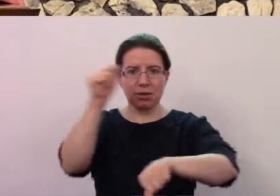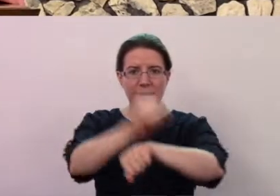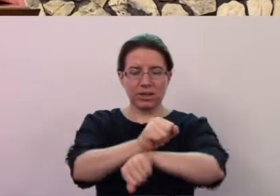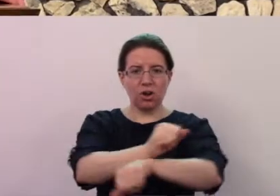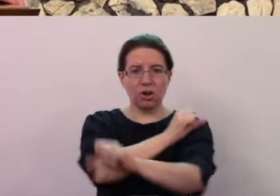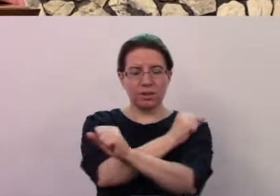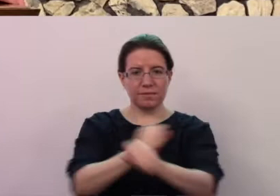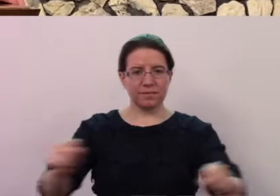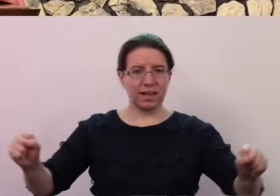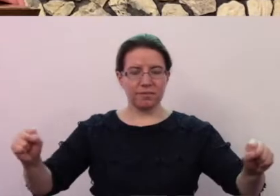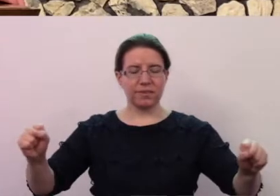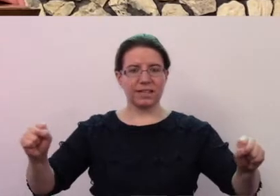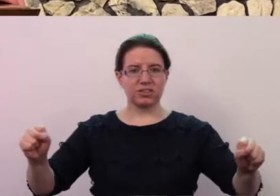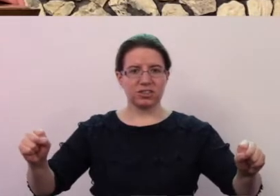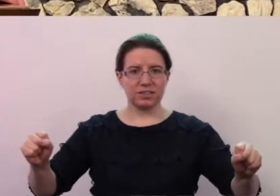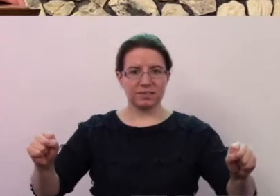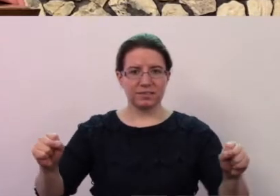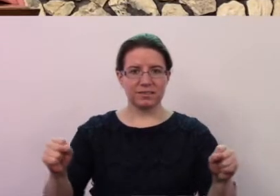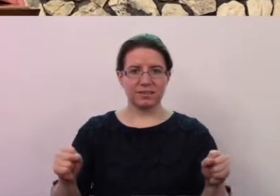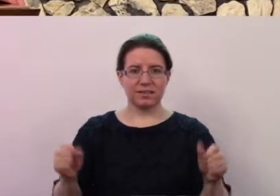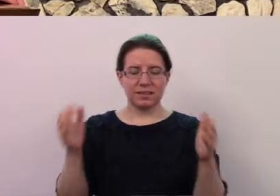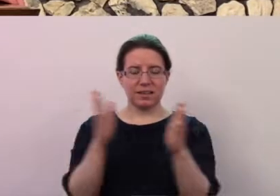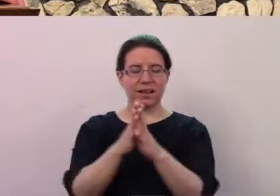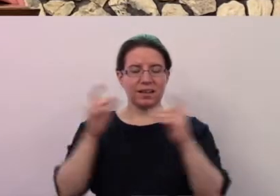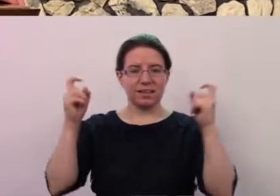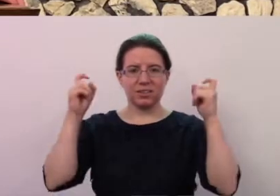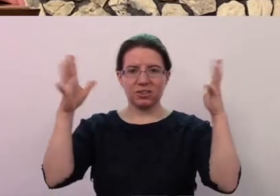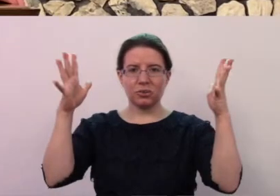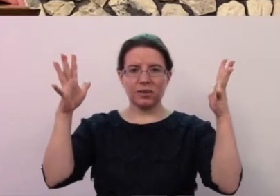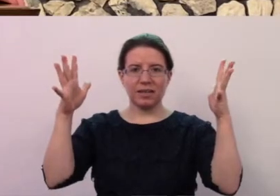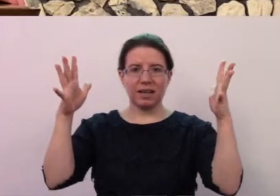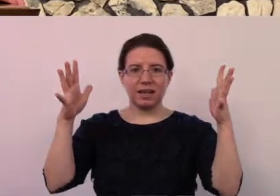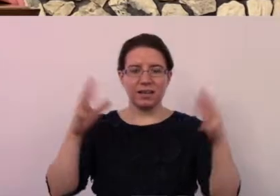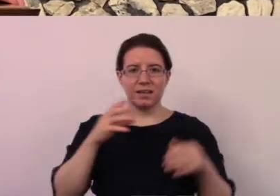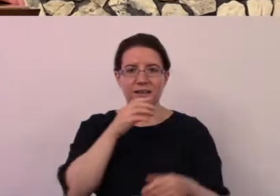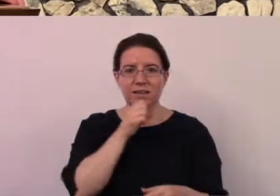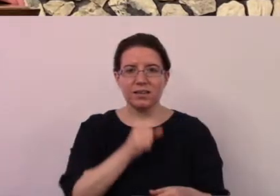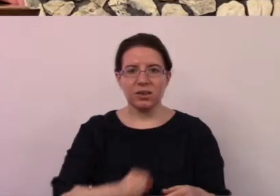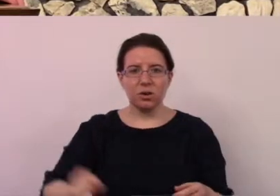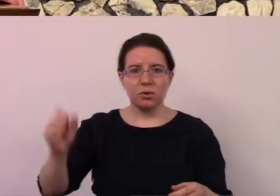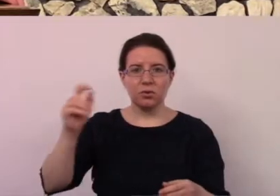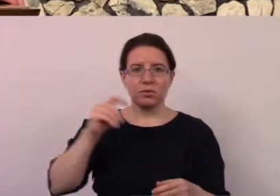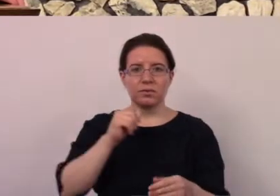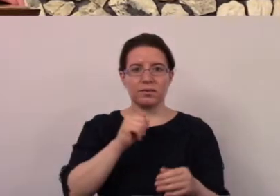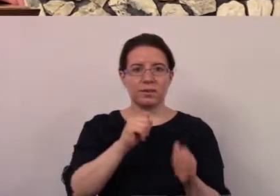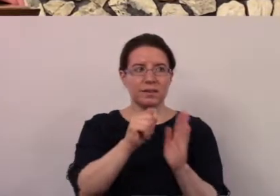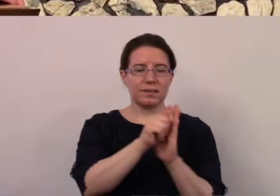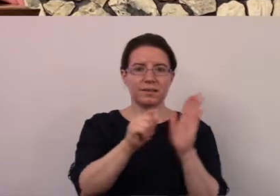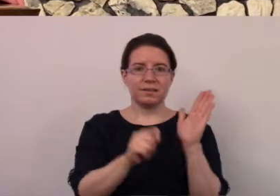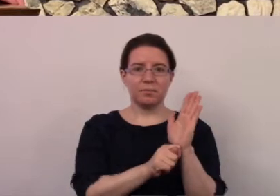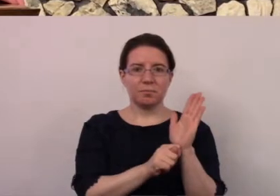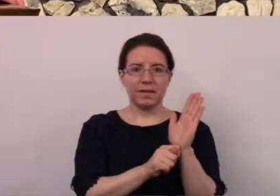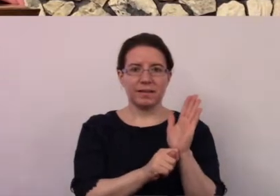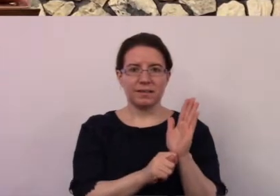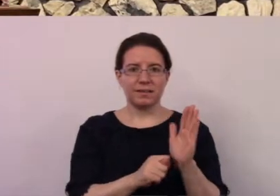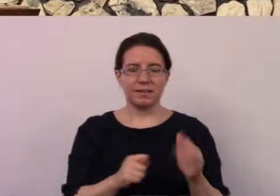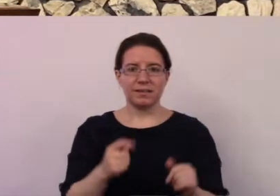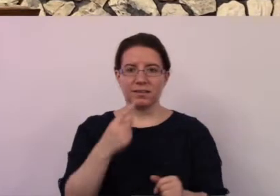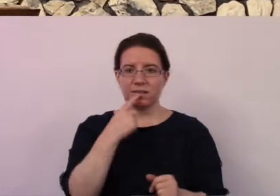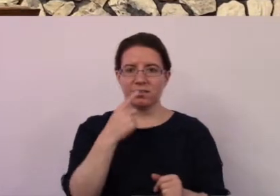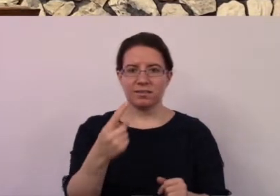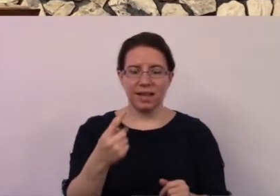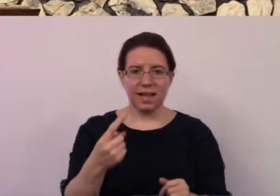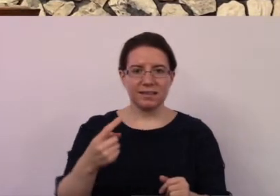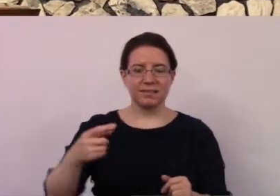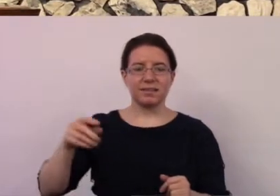receive the miracle of salvation. You can receive the miracle of salvation. Hallelujah. The Old